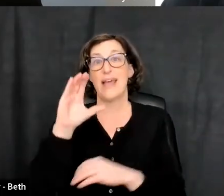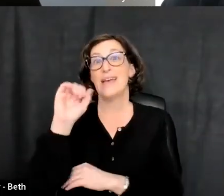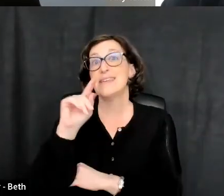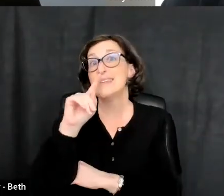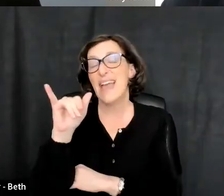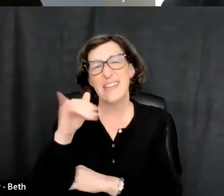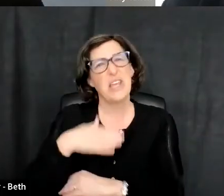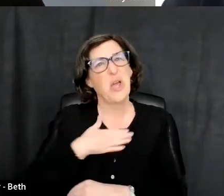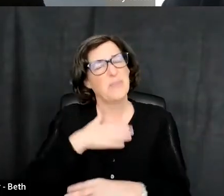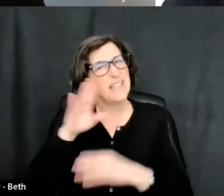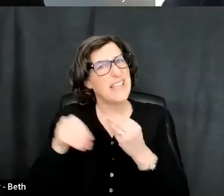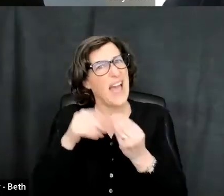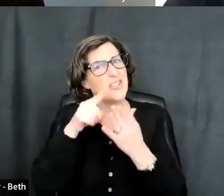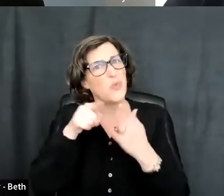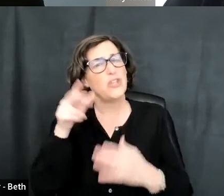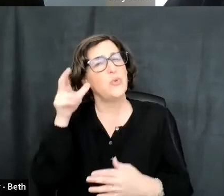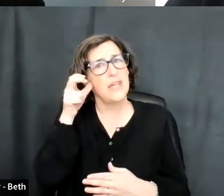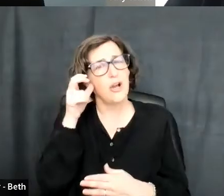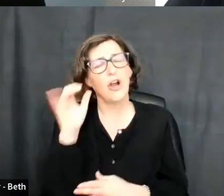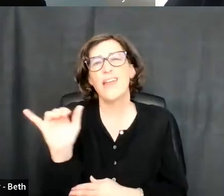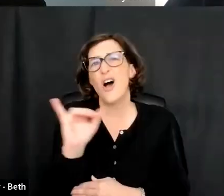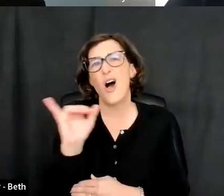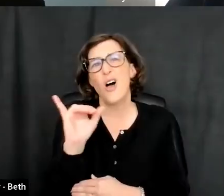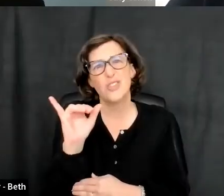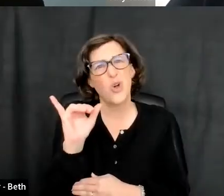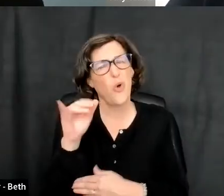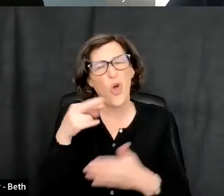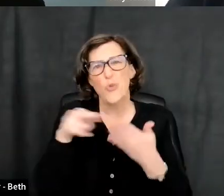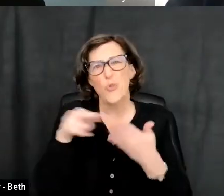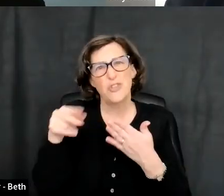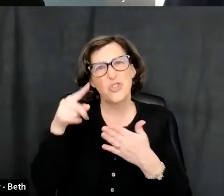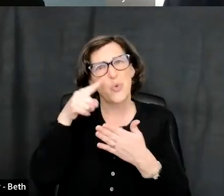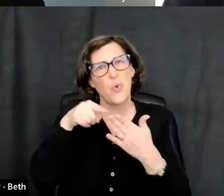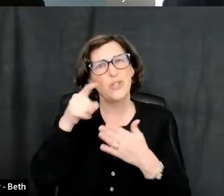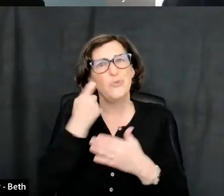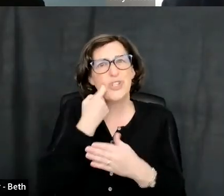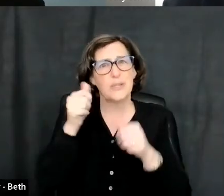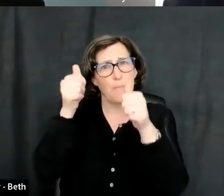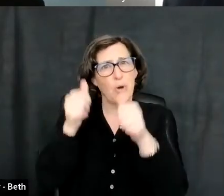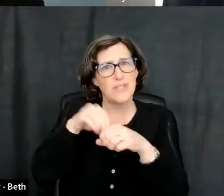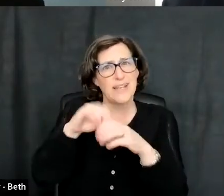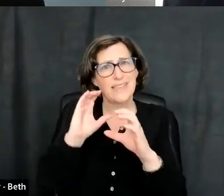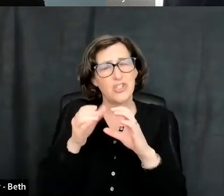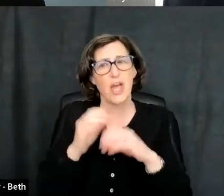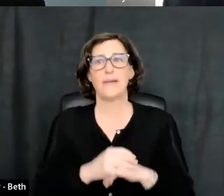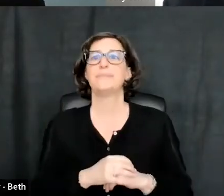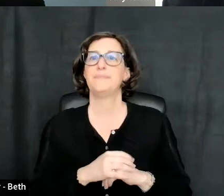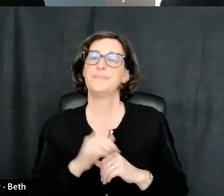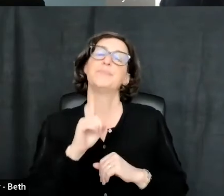to add to what you hear from Sarah, but also reference what it was that you dropped in the chat. Sure. So